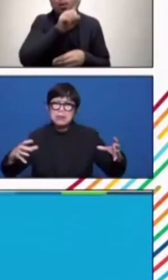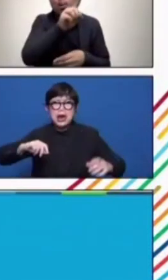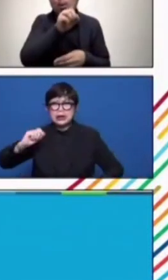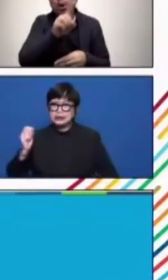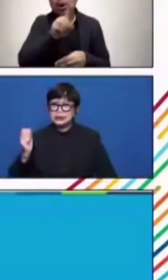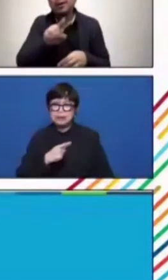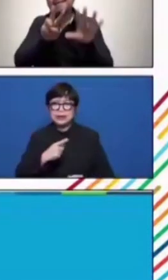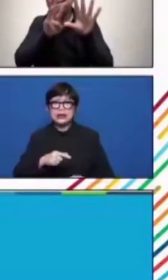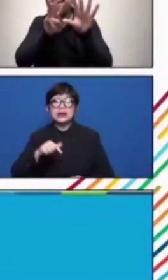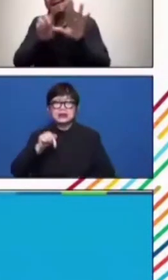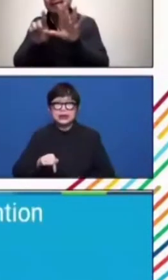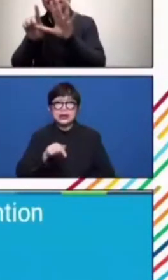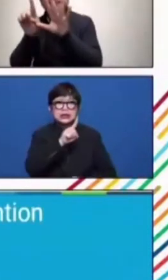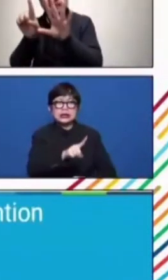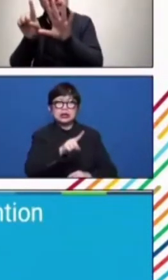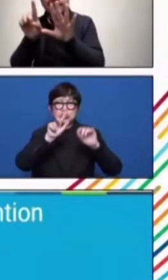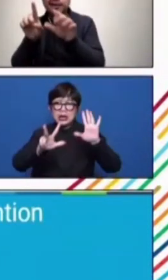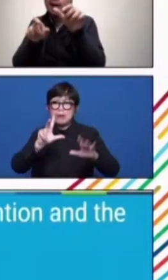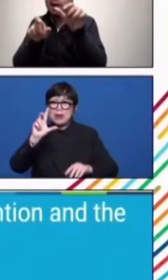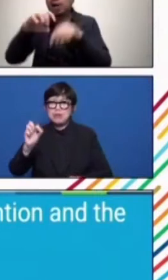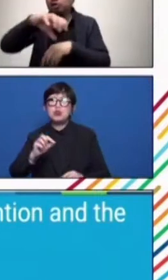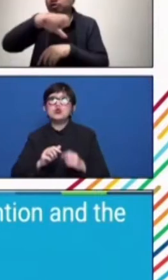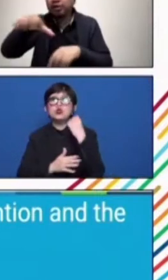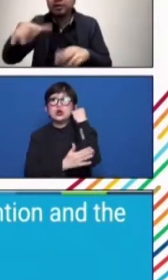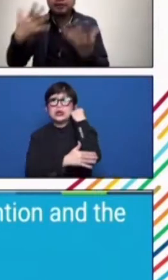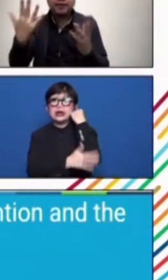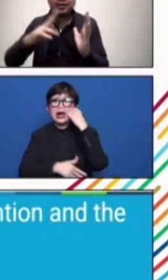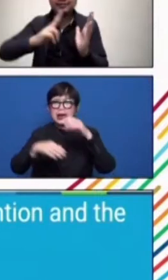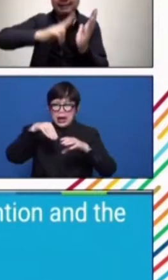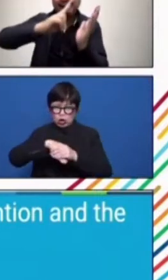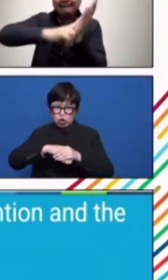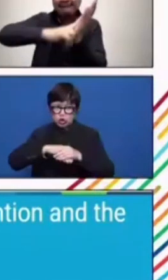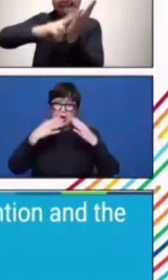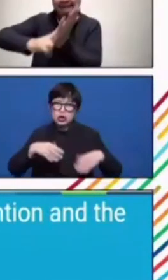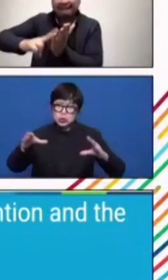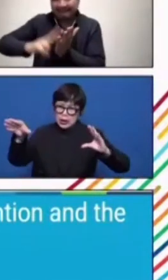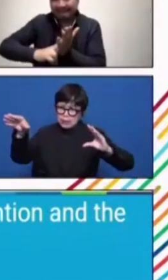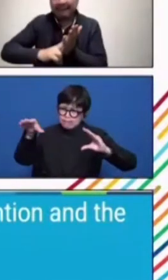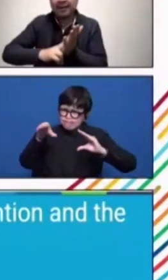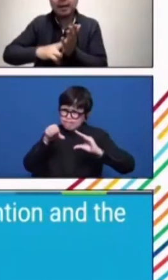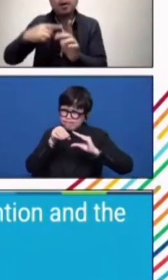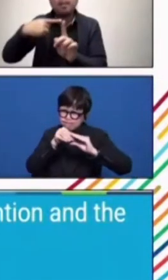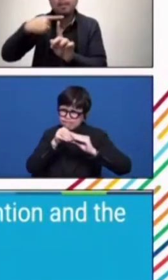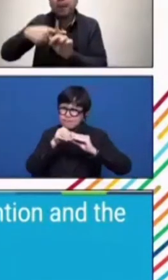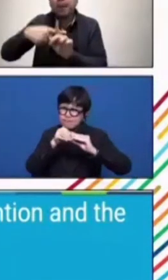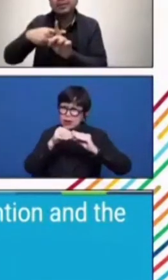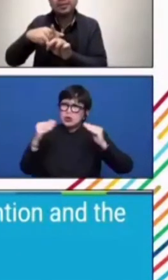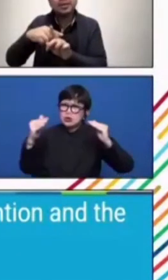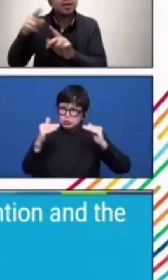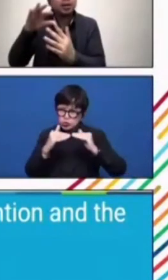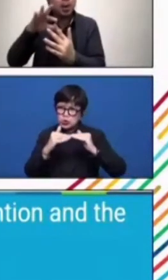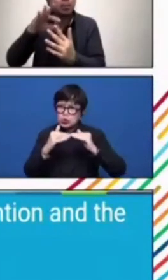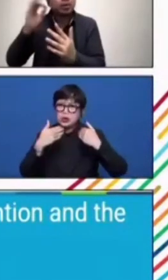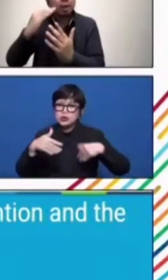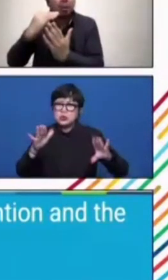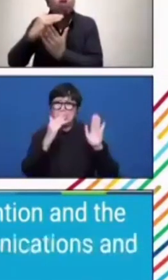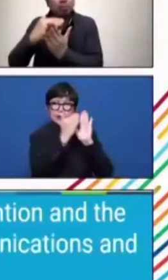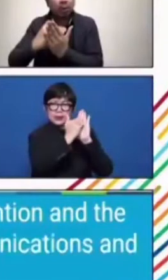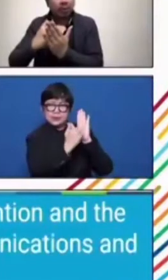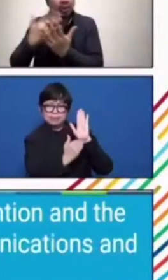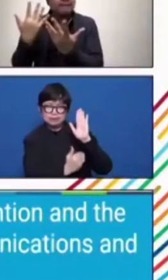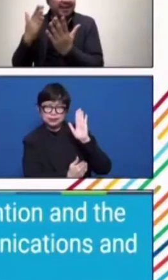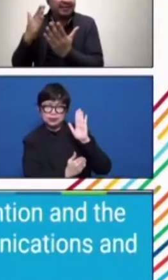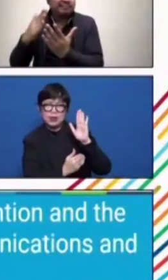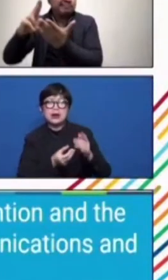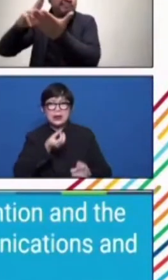the convention and the optional protocol which allows submitting individual Communications and initiating